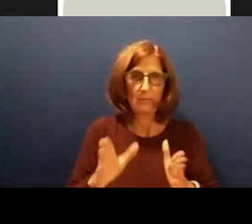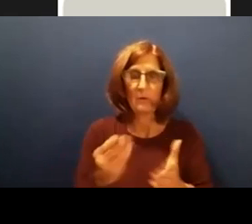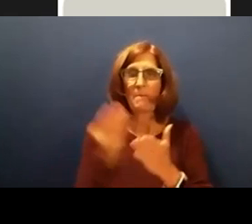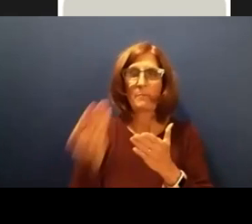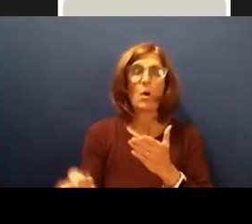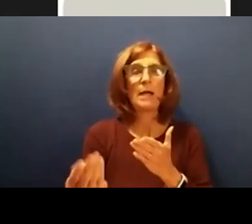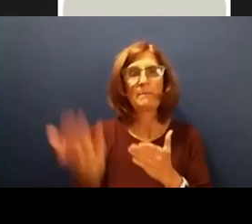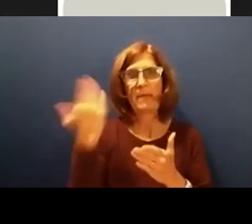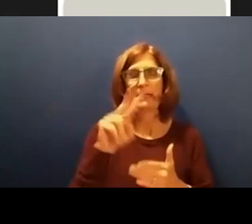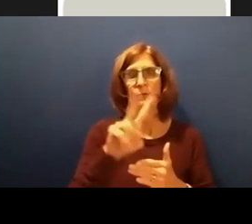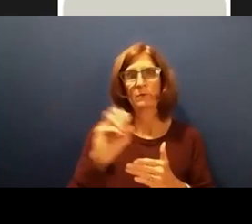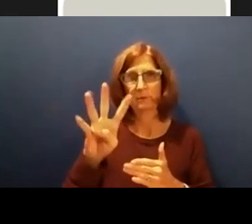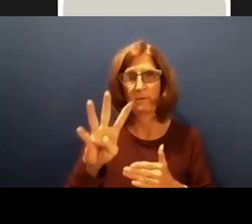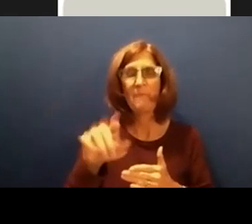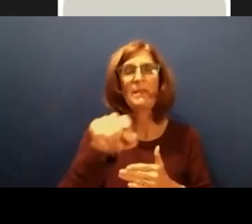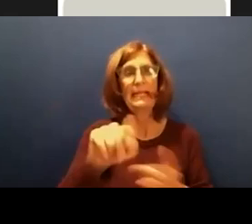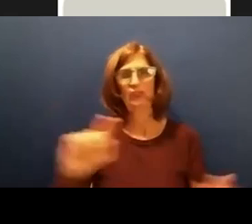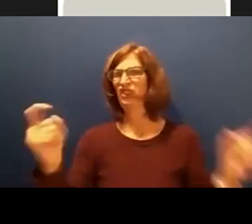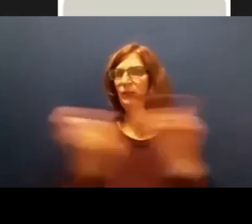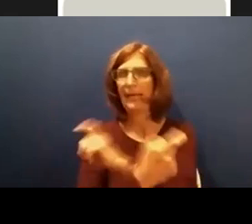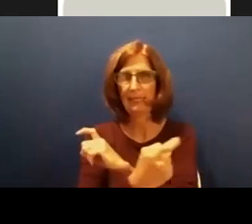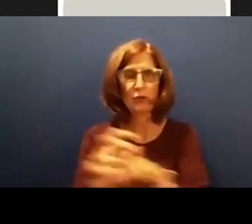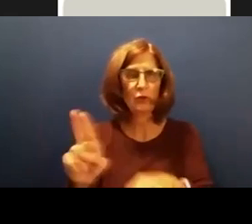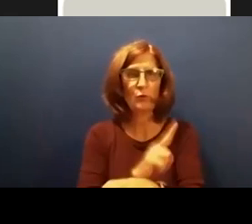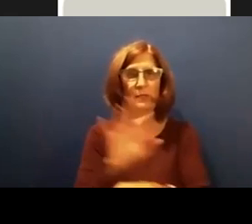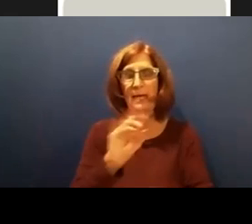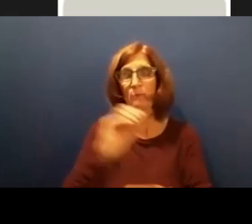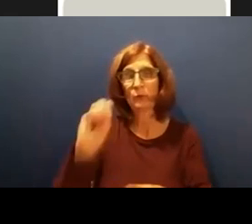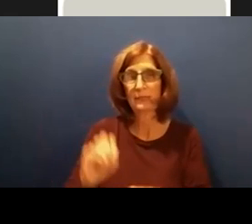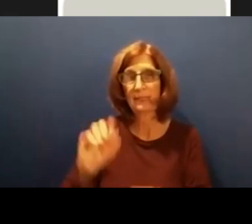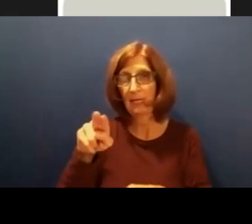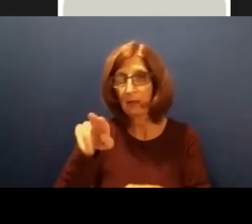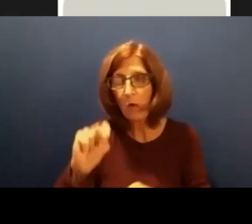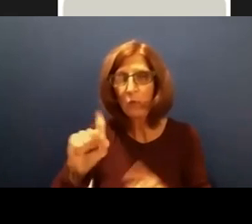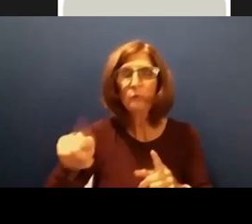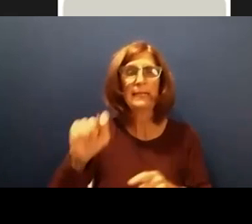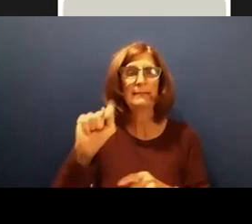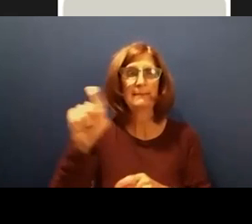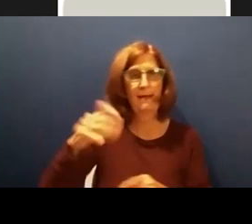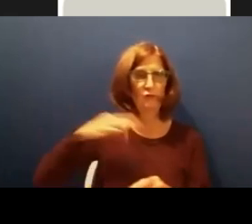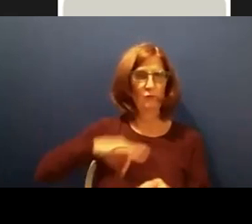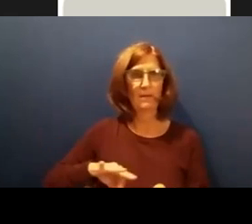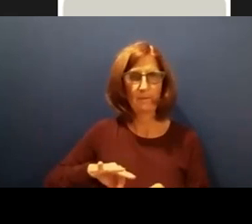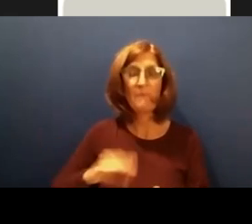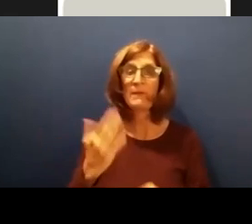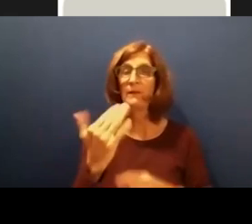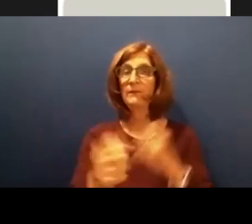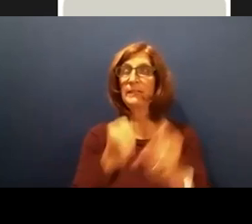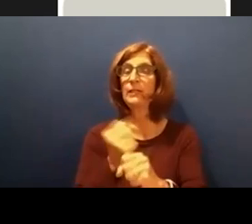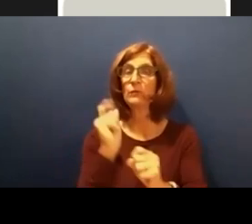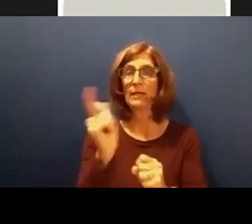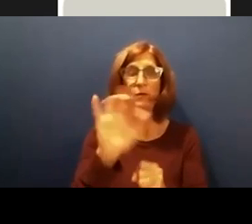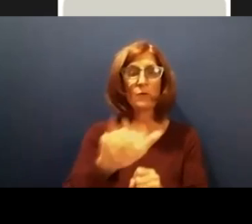and completed a major rehabilitation utilizing 9% low-income housing tax credits. More than 15 years later, these units